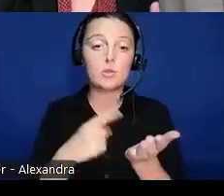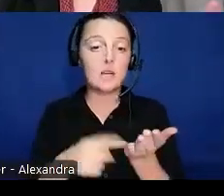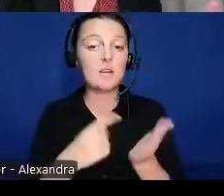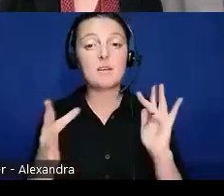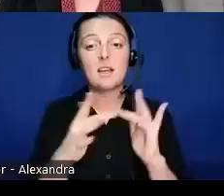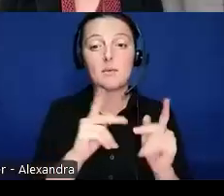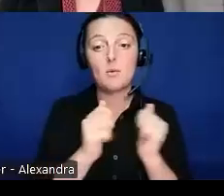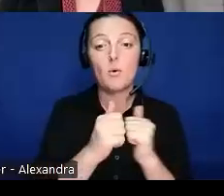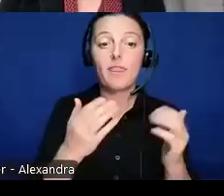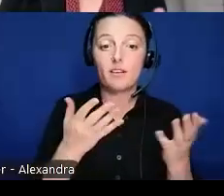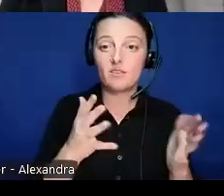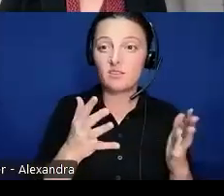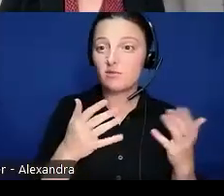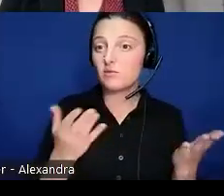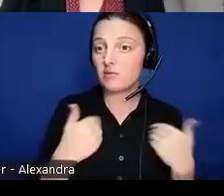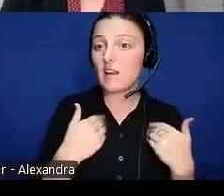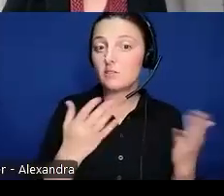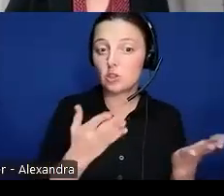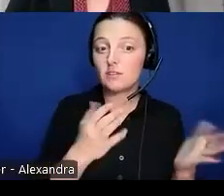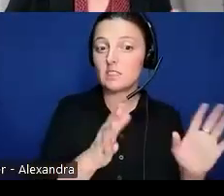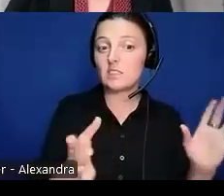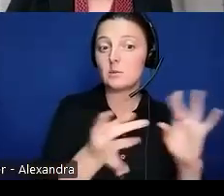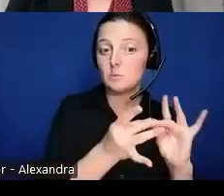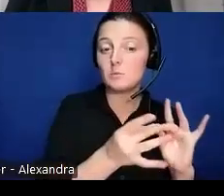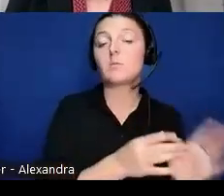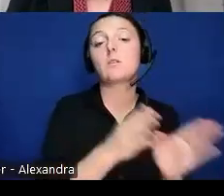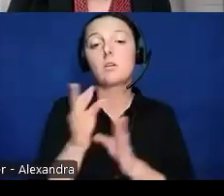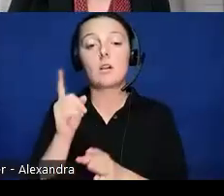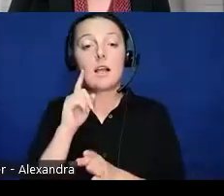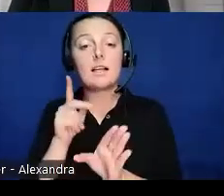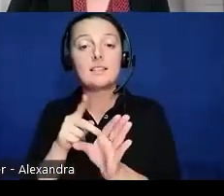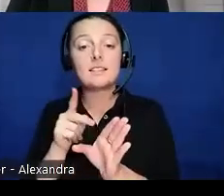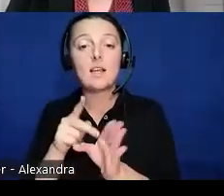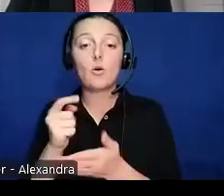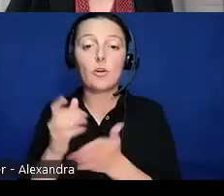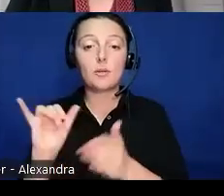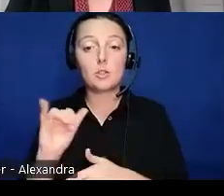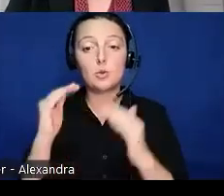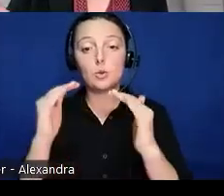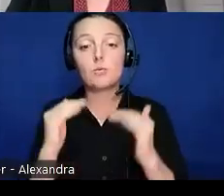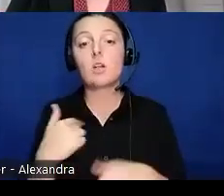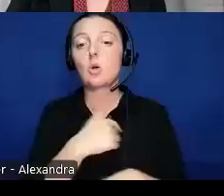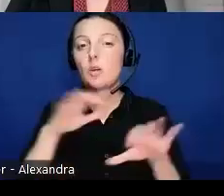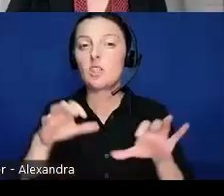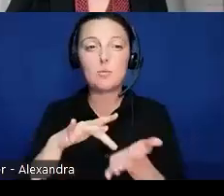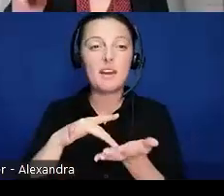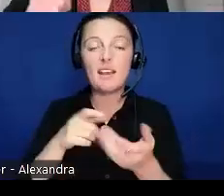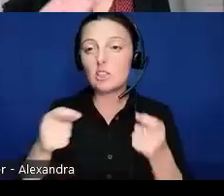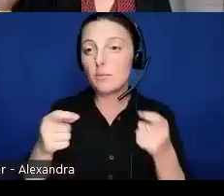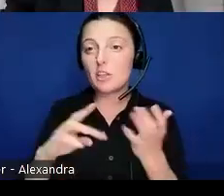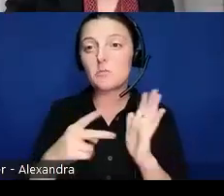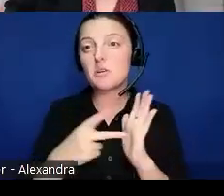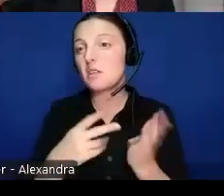individual and group, always out in the community where people can most easily access us. We do medication management, which looks like not